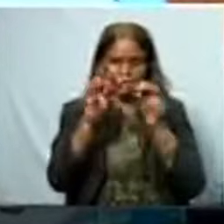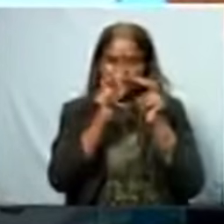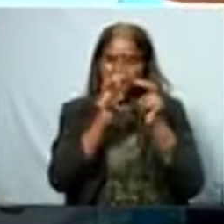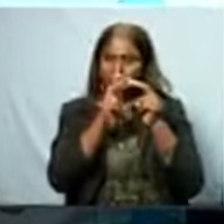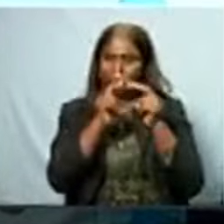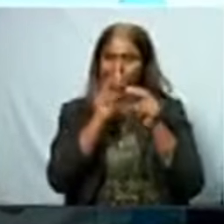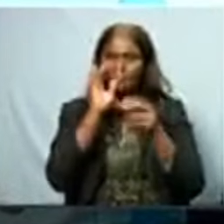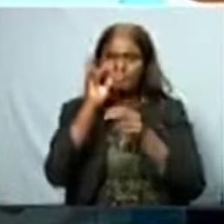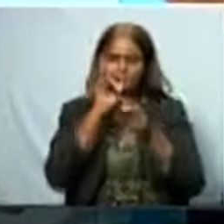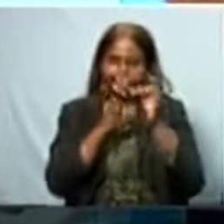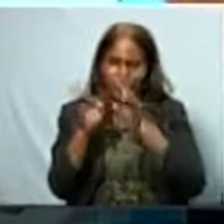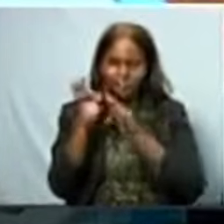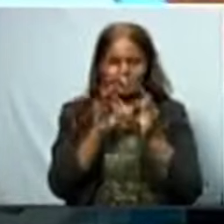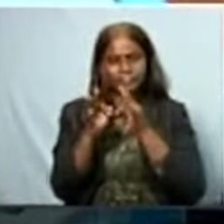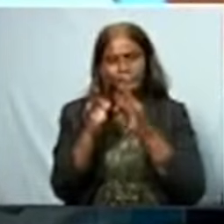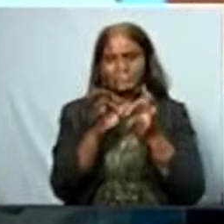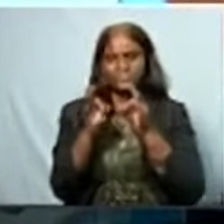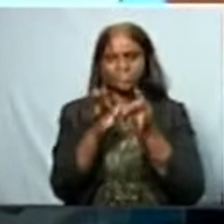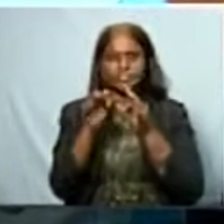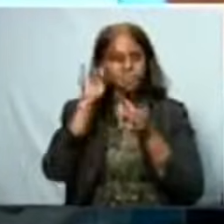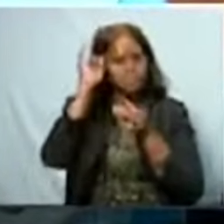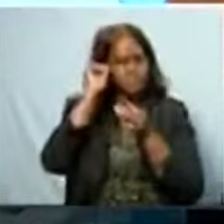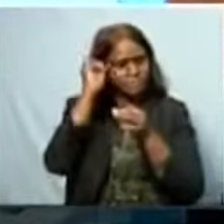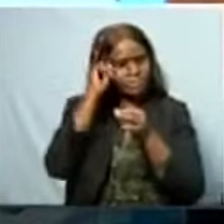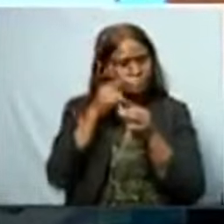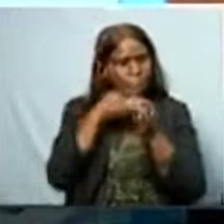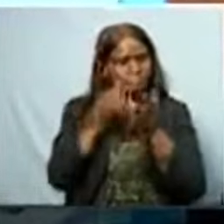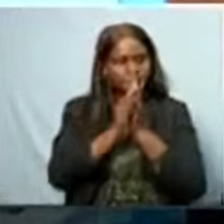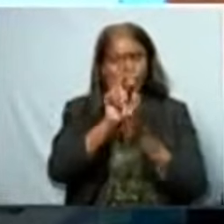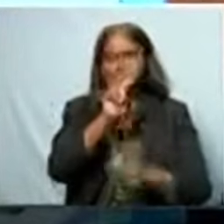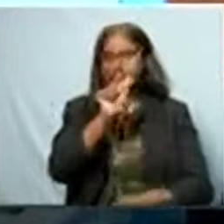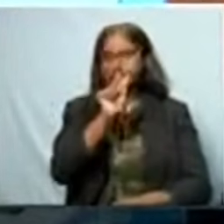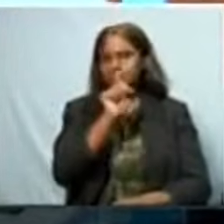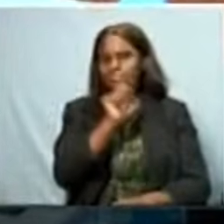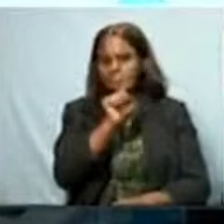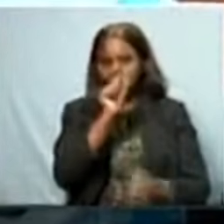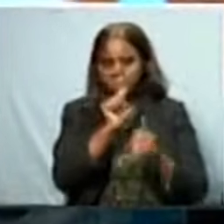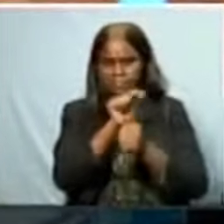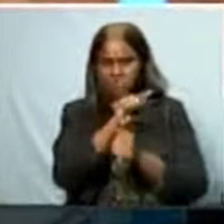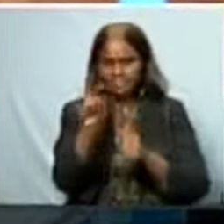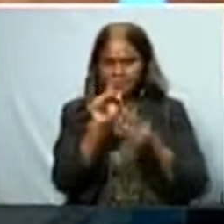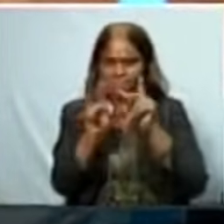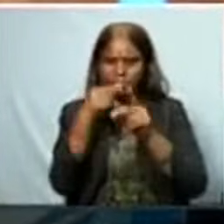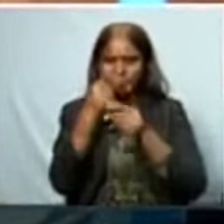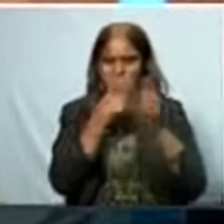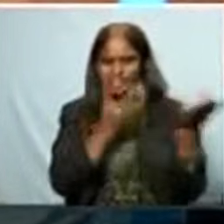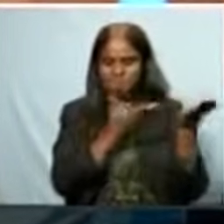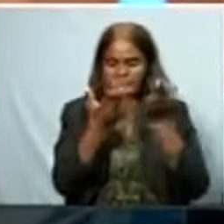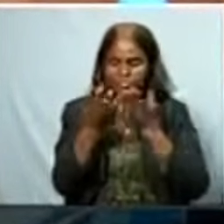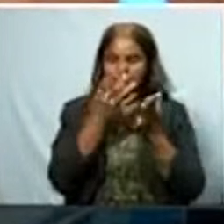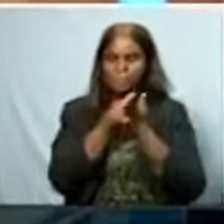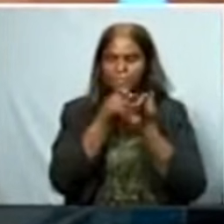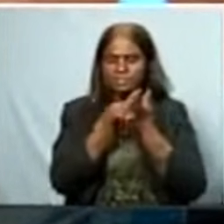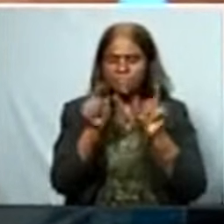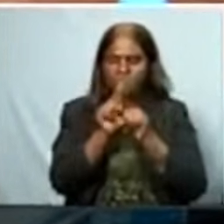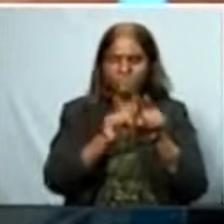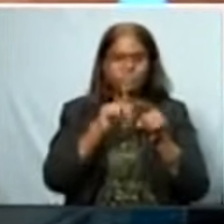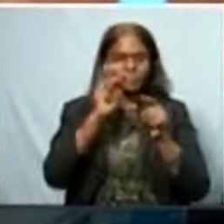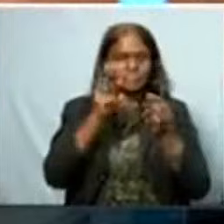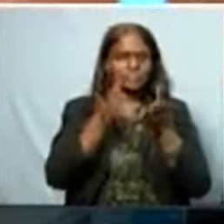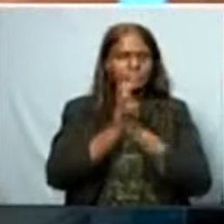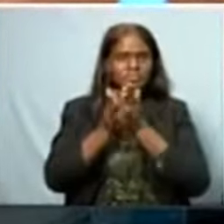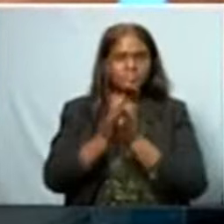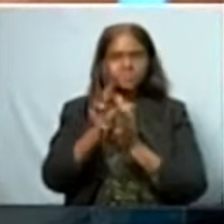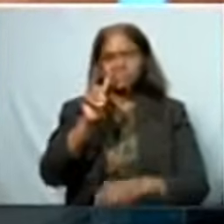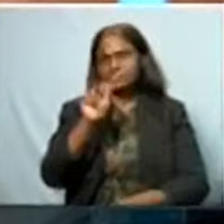will stipulate? Imagine I'm claiming VAT, because these people bring these fundings. They'll be claiming VAT on